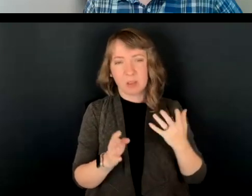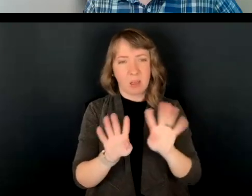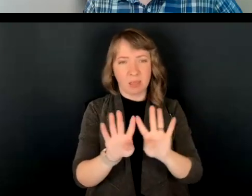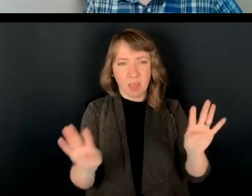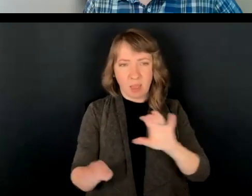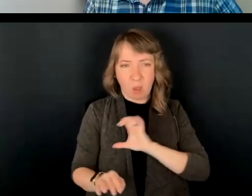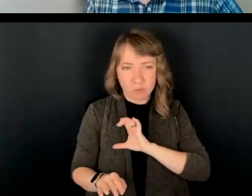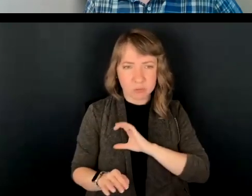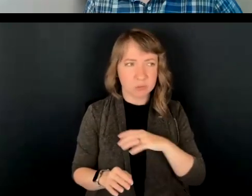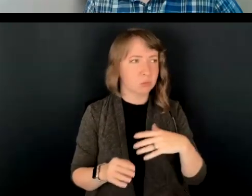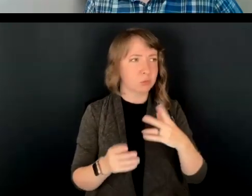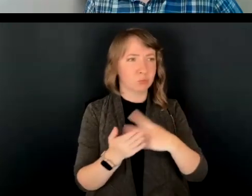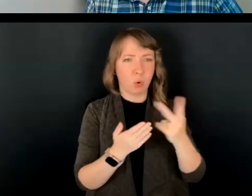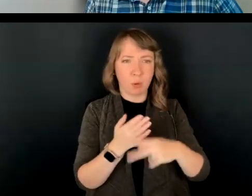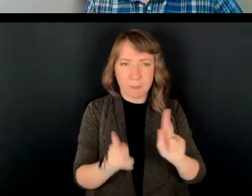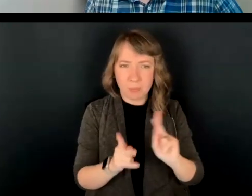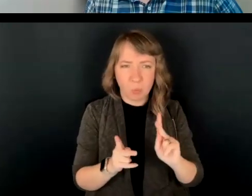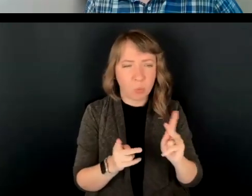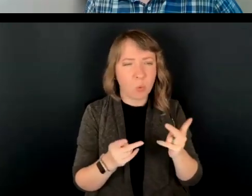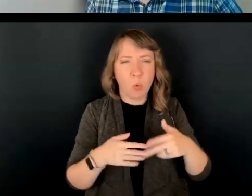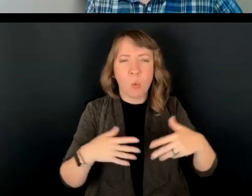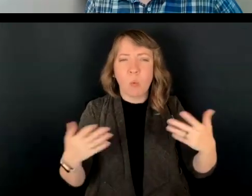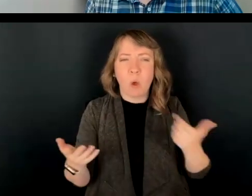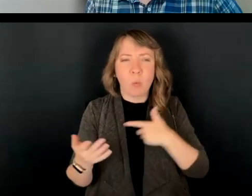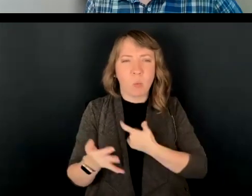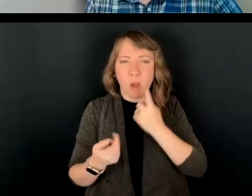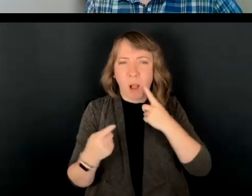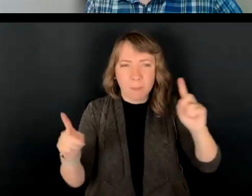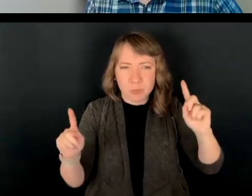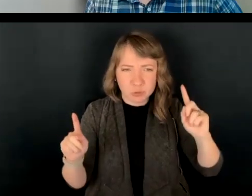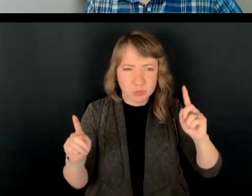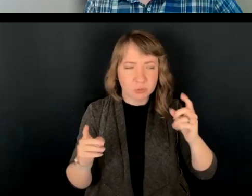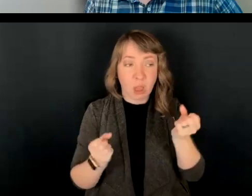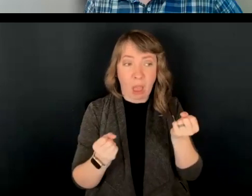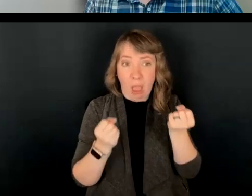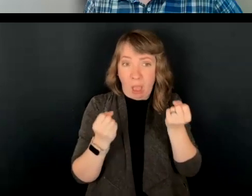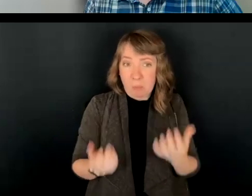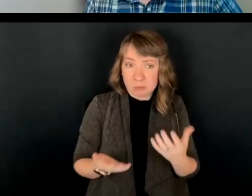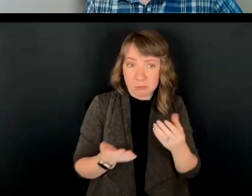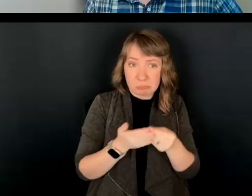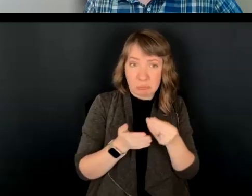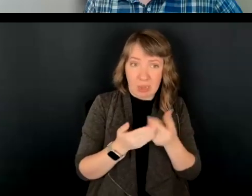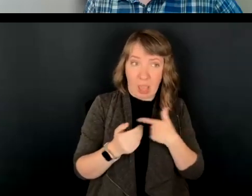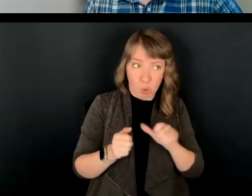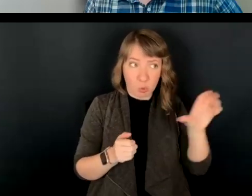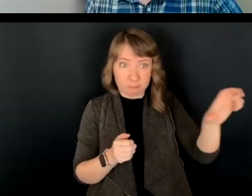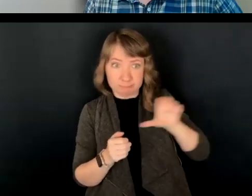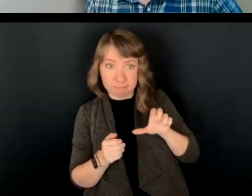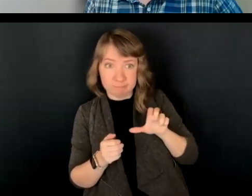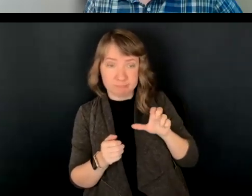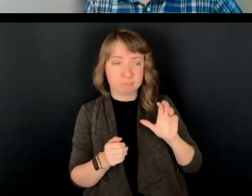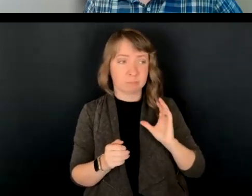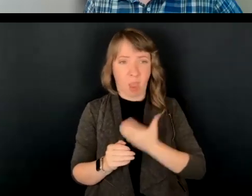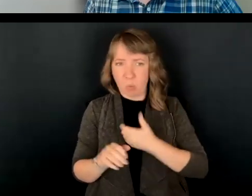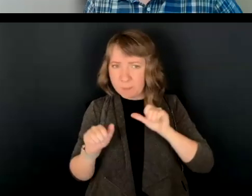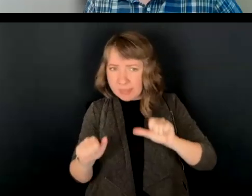people, about what you want to do together, how much agreement money you could onboard, what your capabilities are. And then,